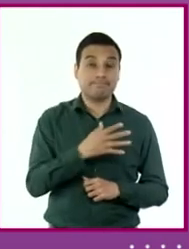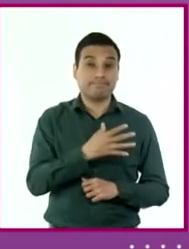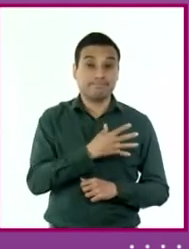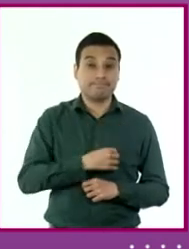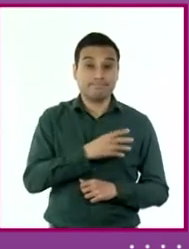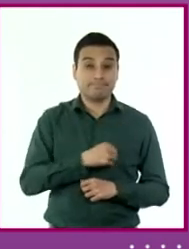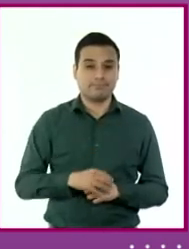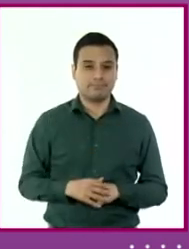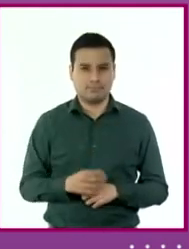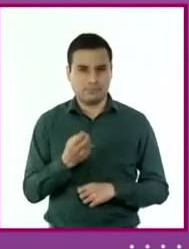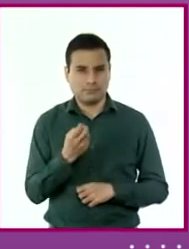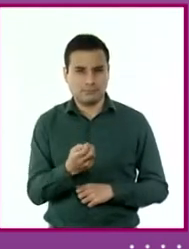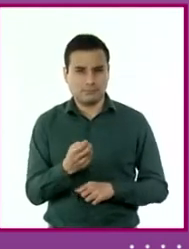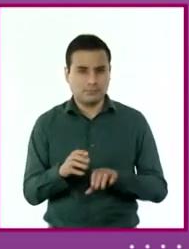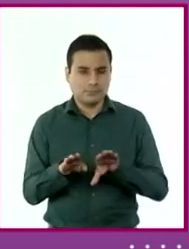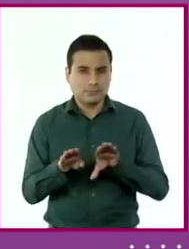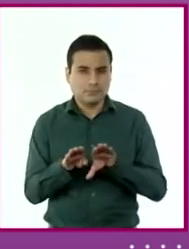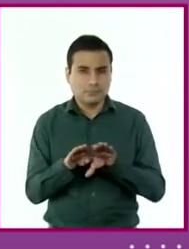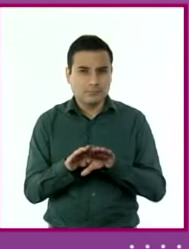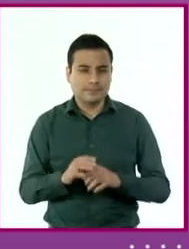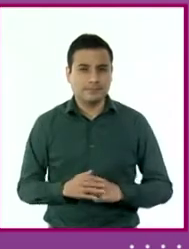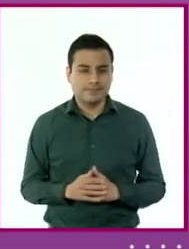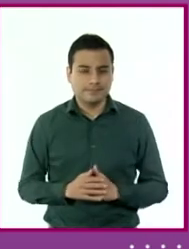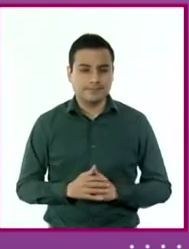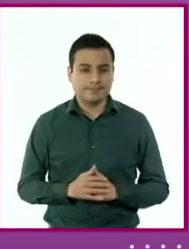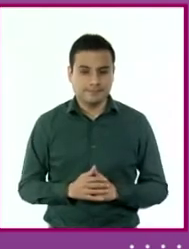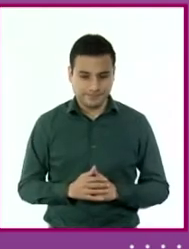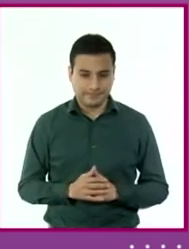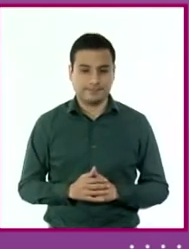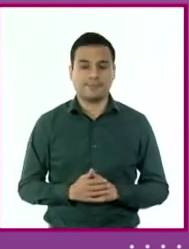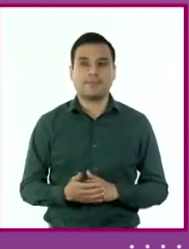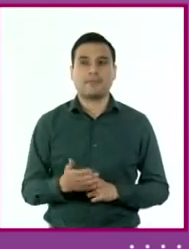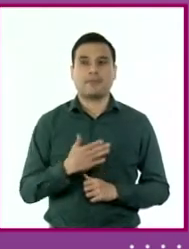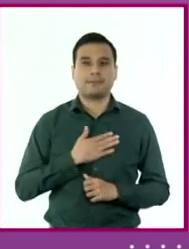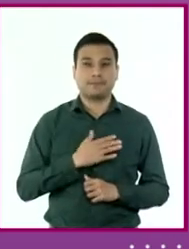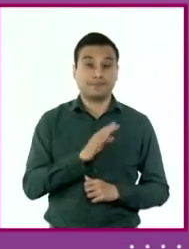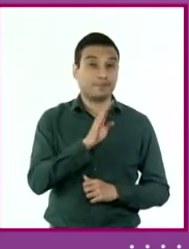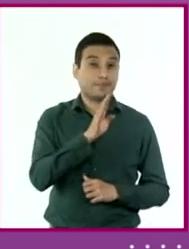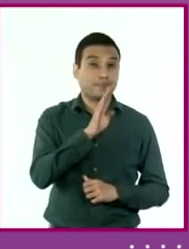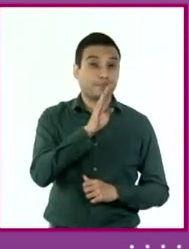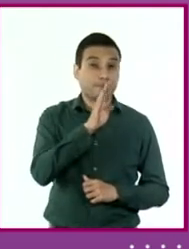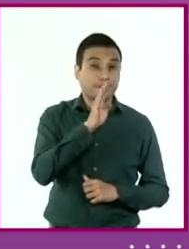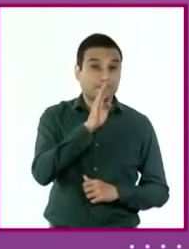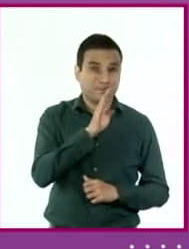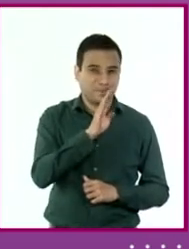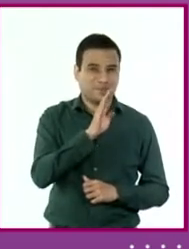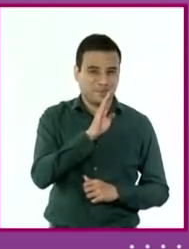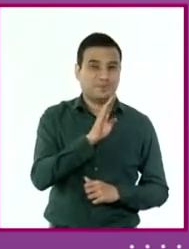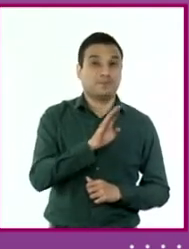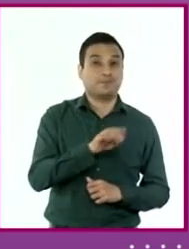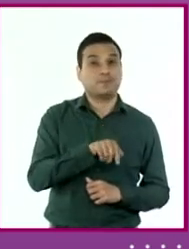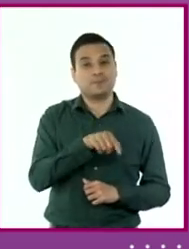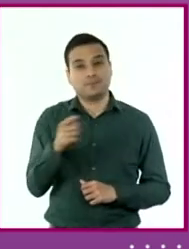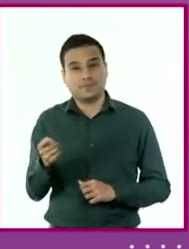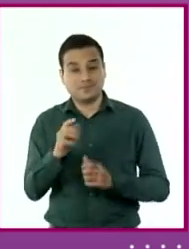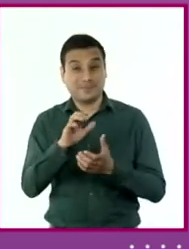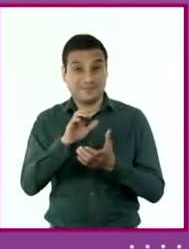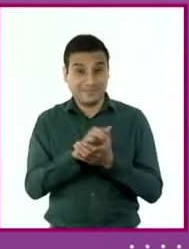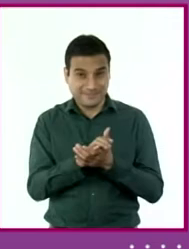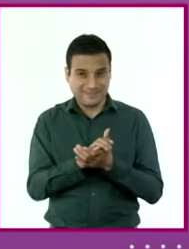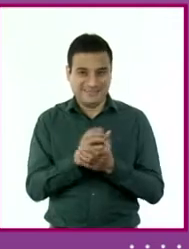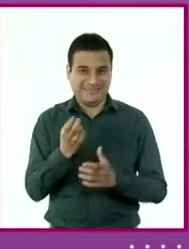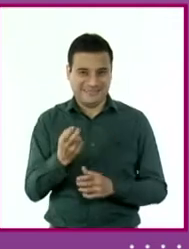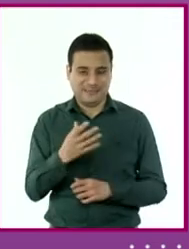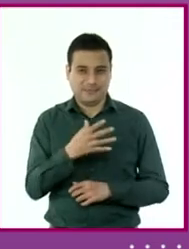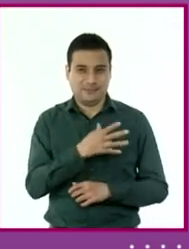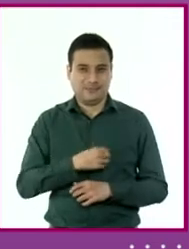that? He's the son of my mother's new husband. Wait a moment!